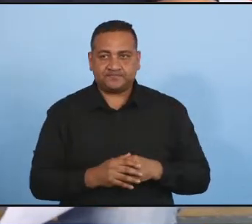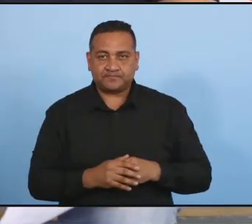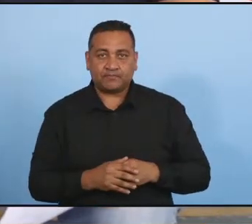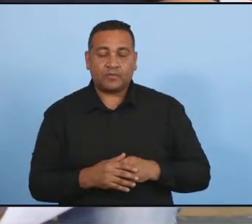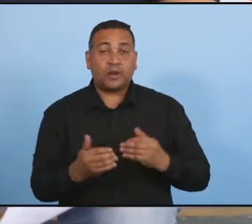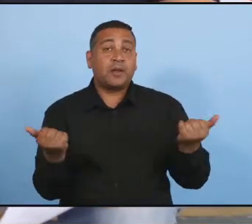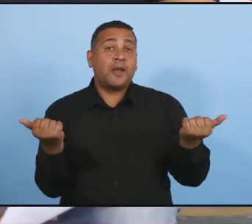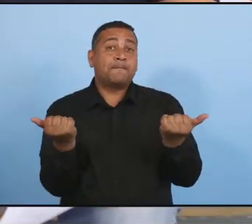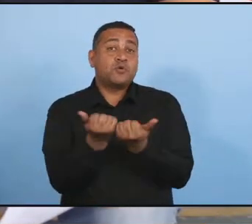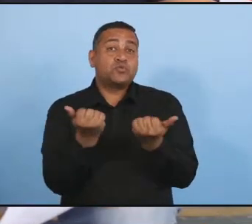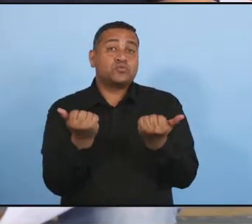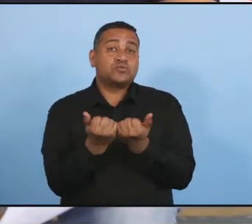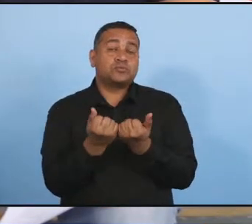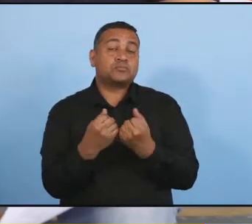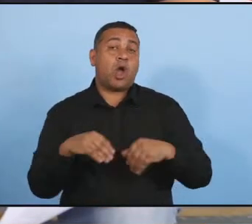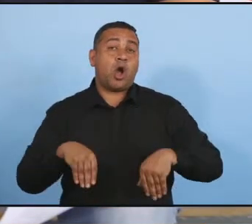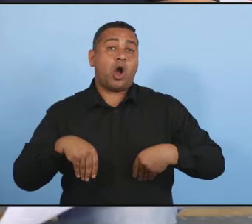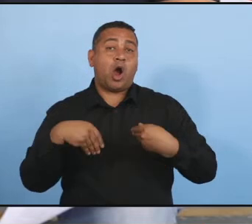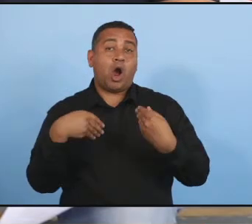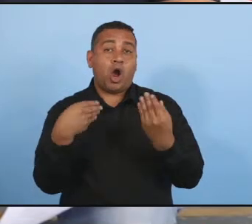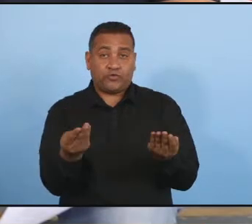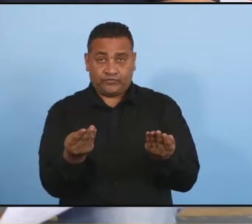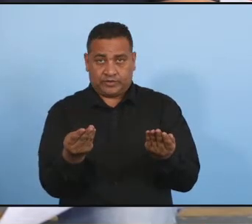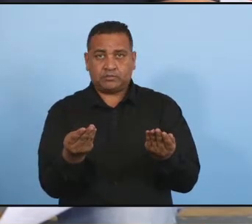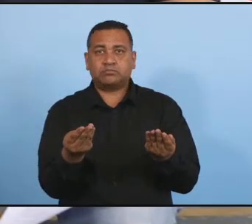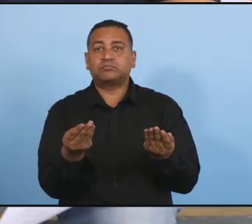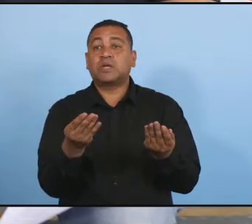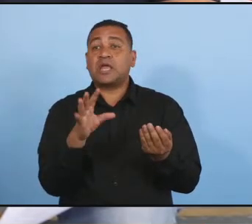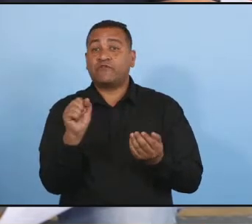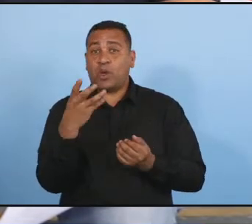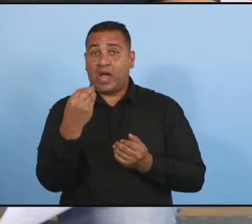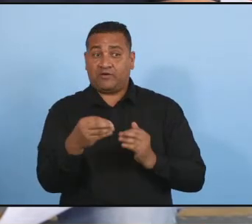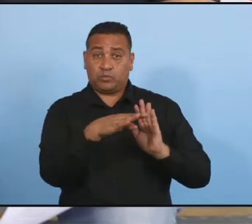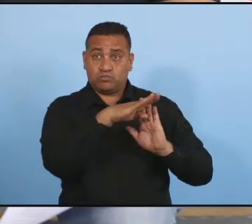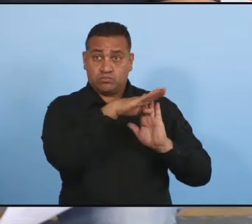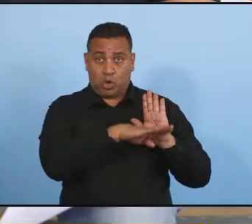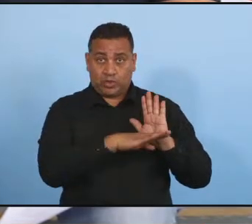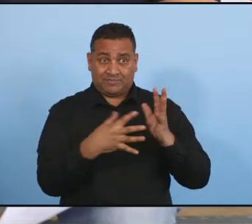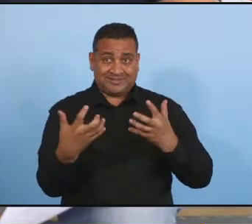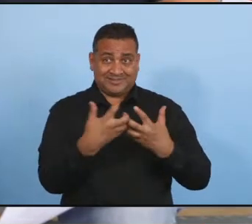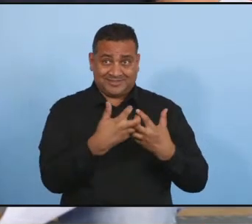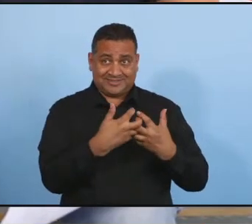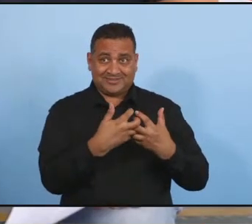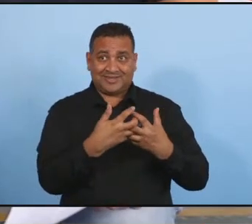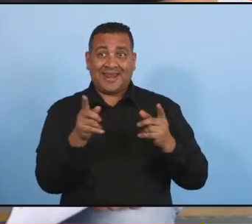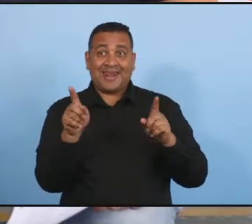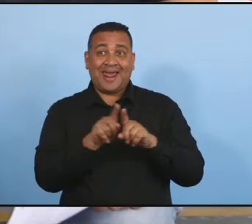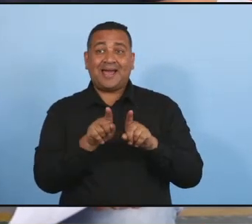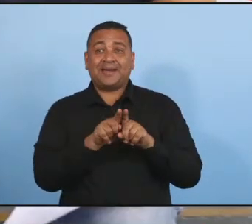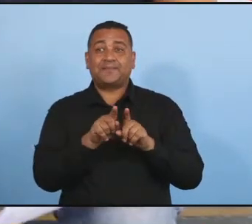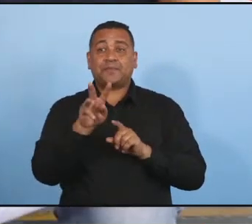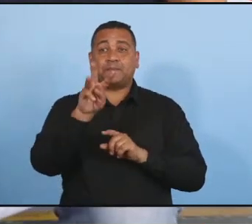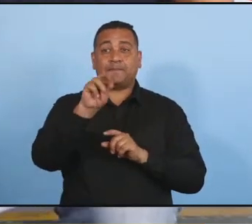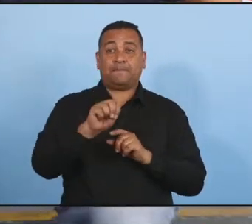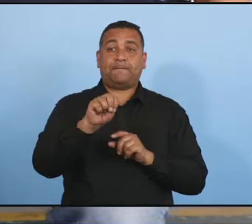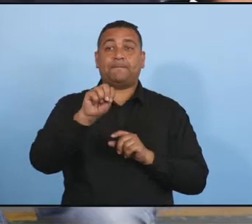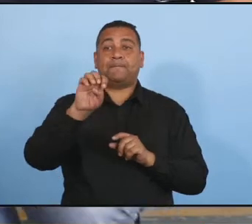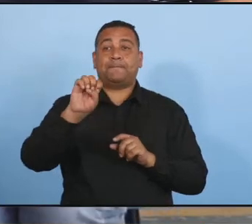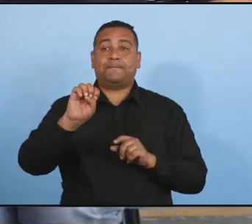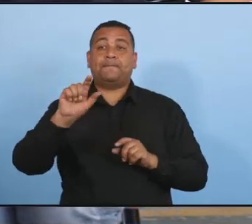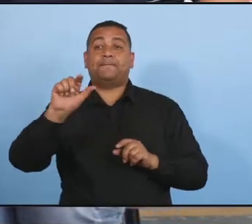bursaries basically when there's a program that we're offering, like now with the Megatronics. Yeah. What? Megatronics. Sounds like a